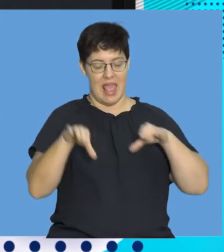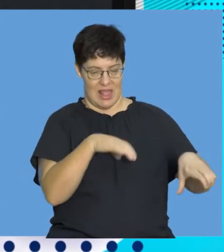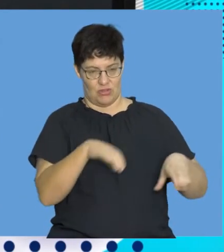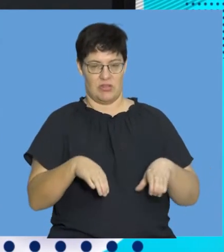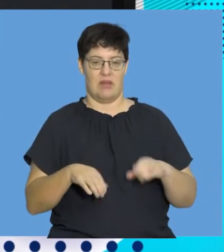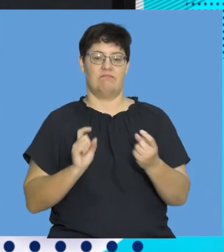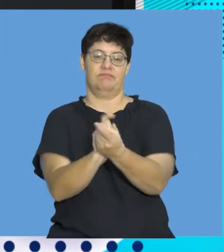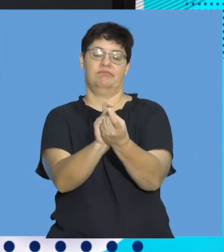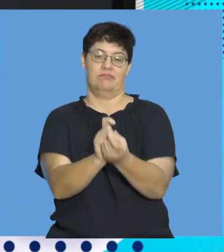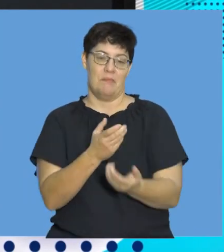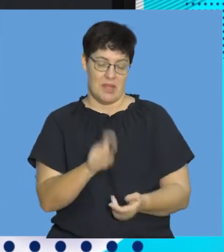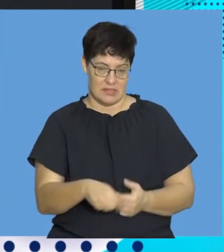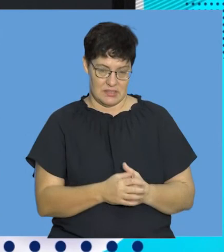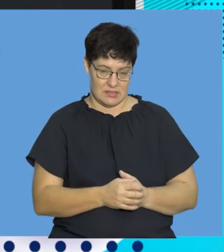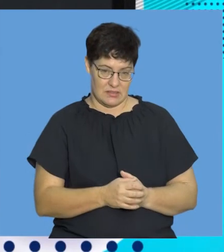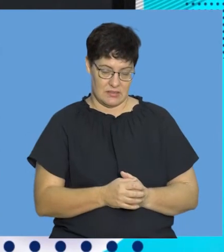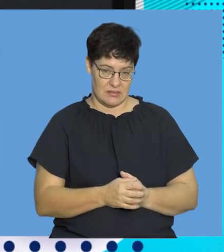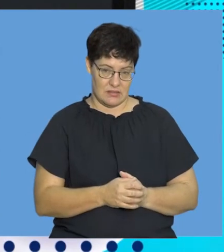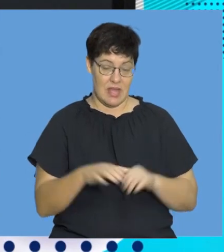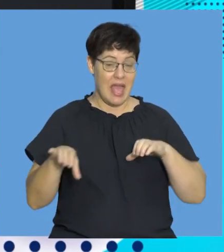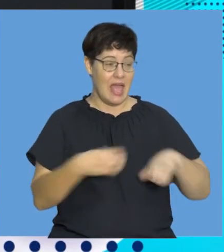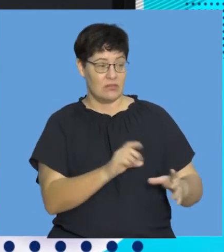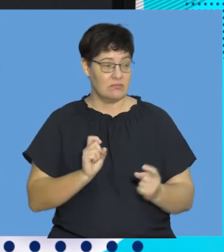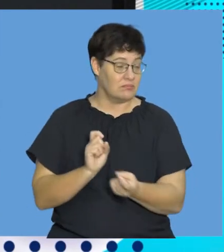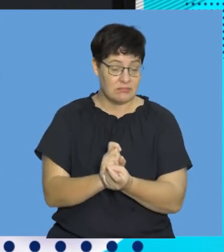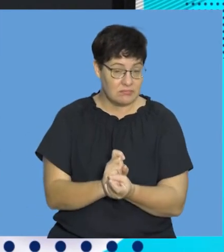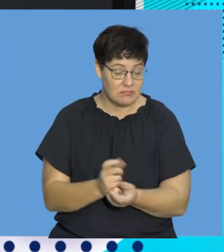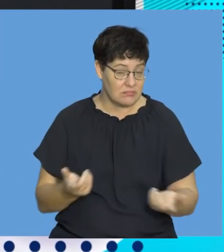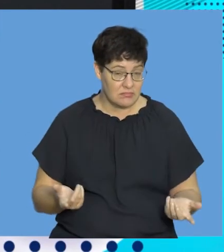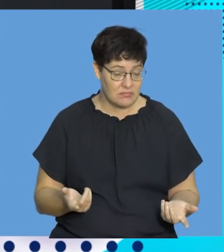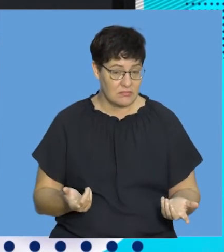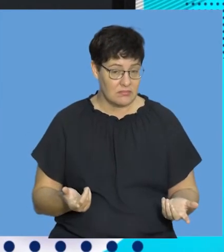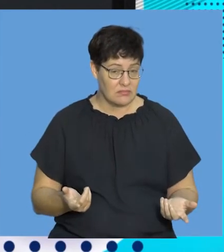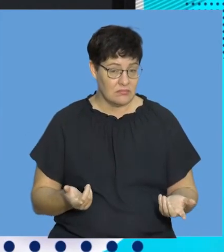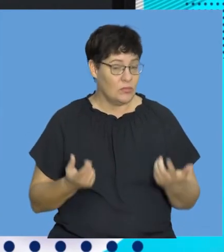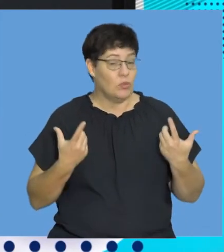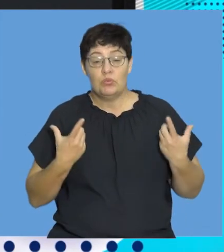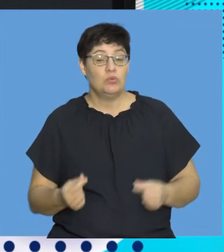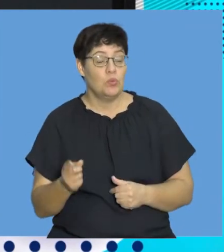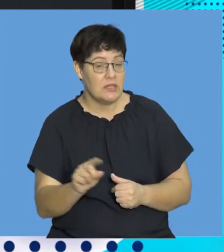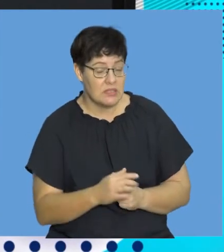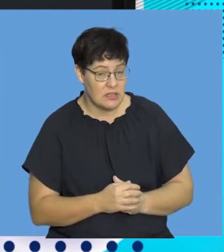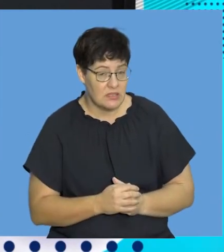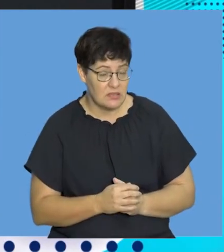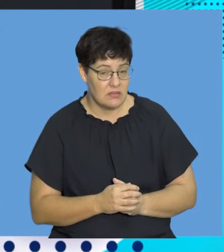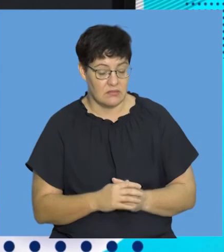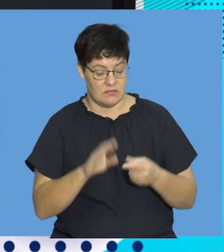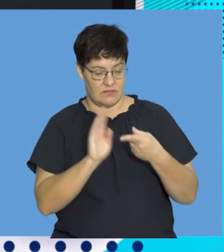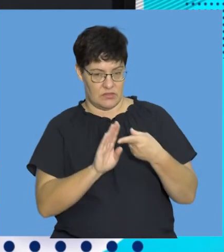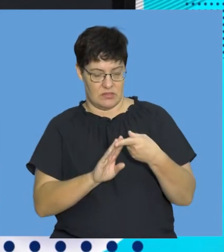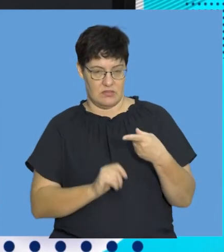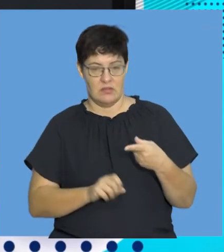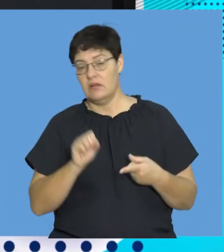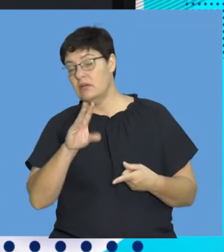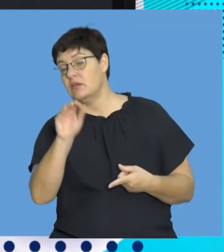action. And when you are taking action, what are we talking about? What do we do when we're taking action? Firstly,